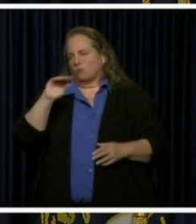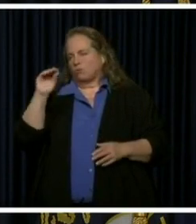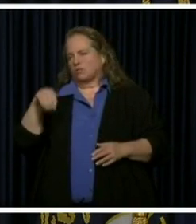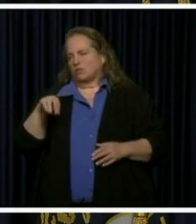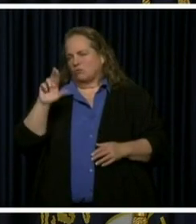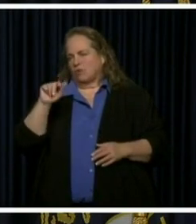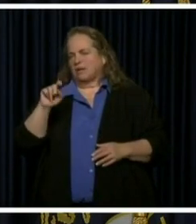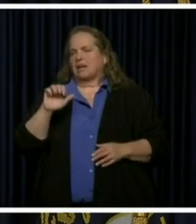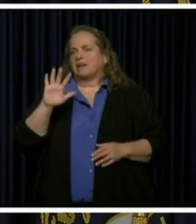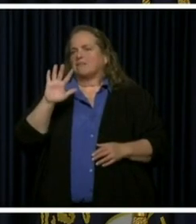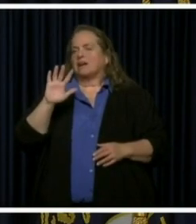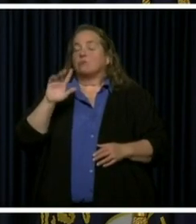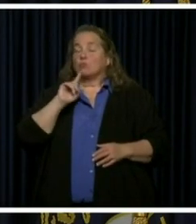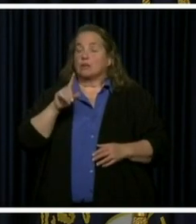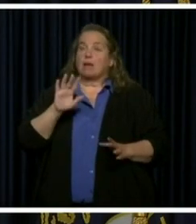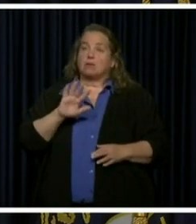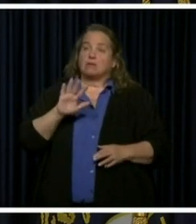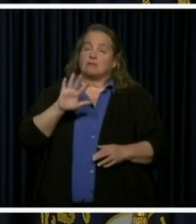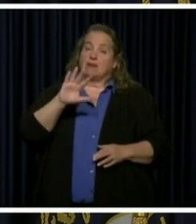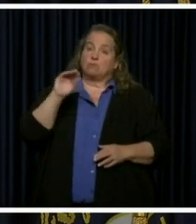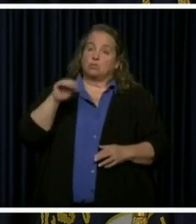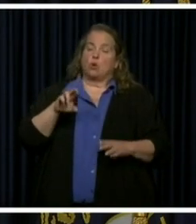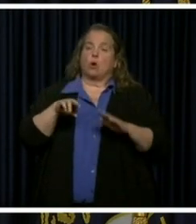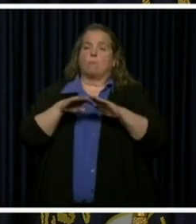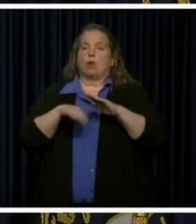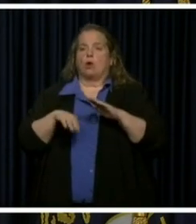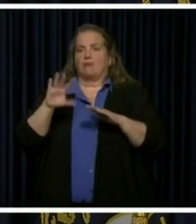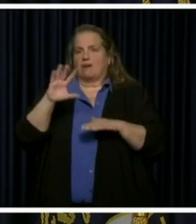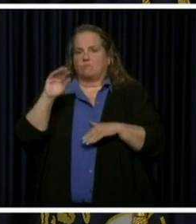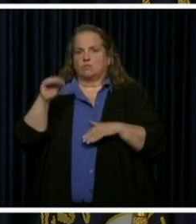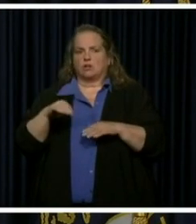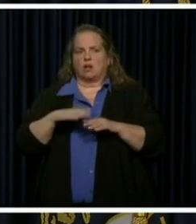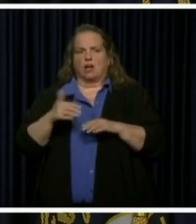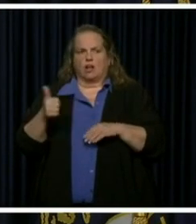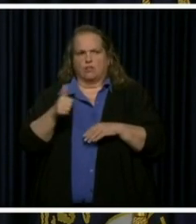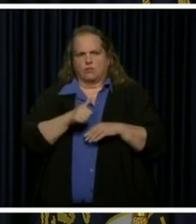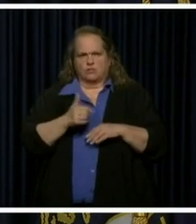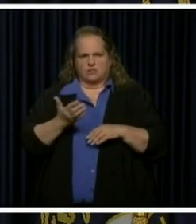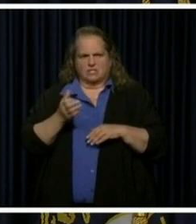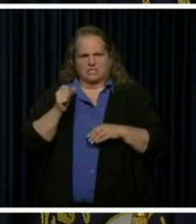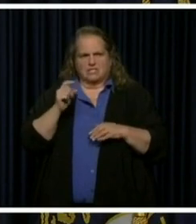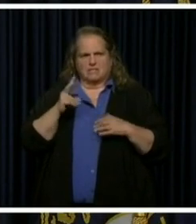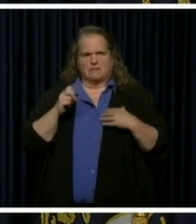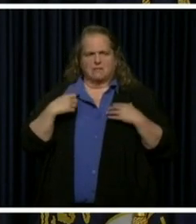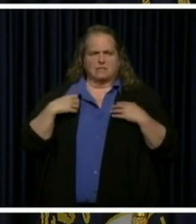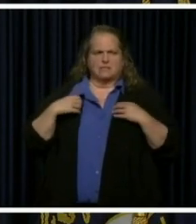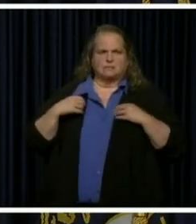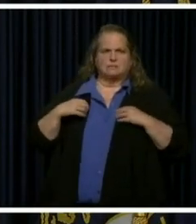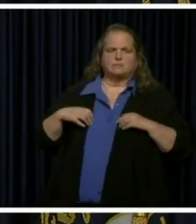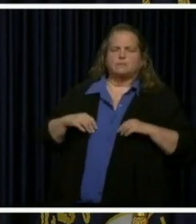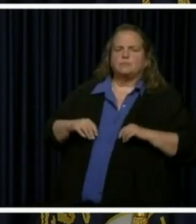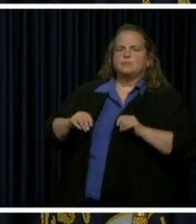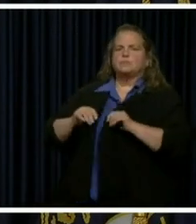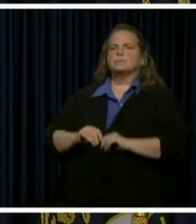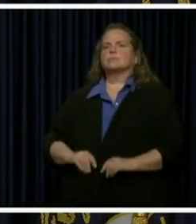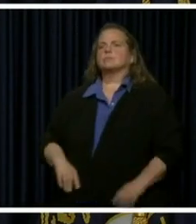a 5%, or we had, it's a little bit below that rate on the other. Steve, you want to weigh in on that as well?